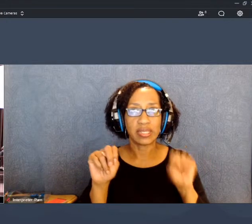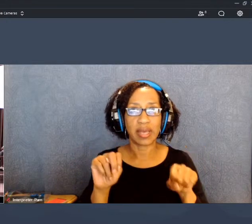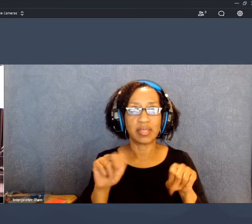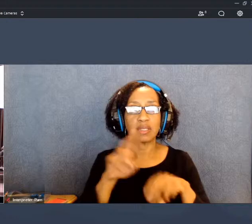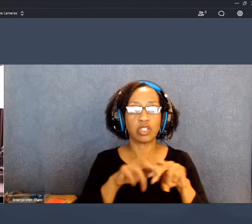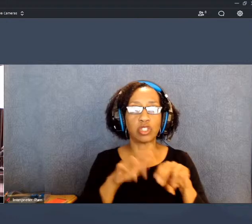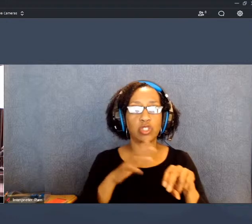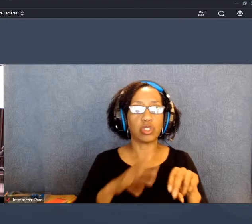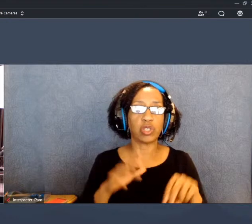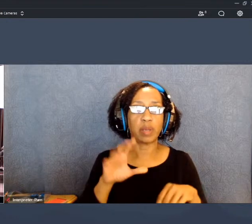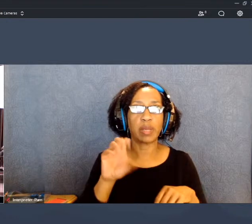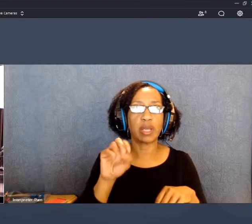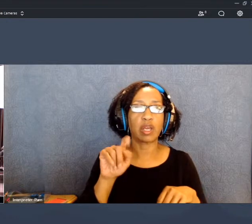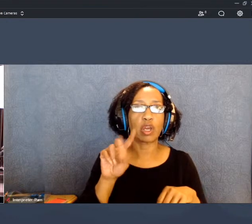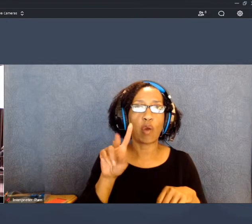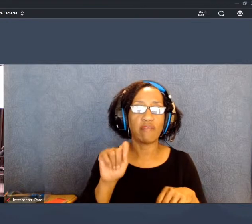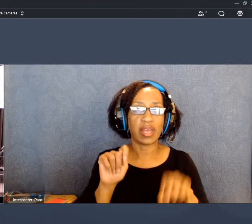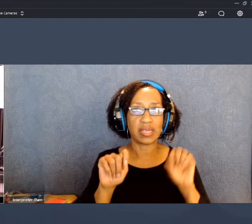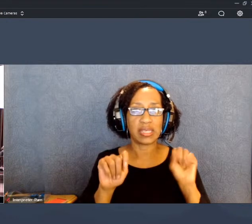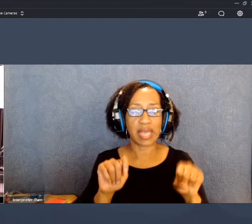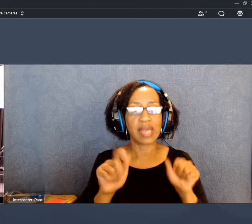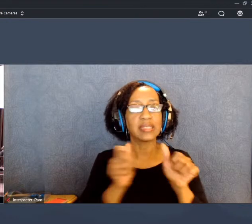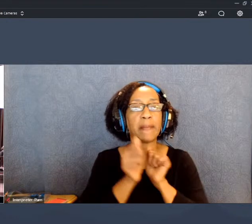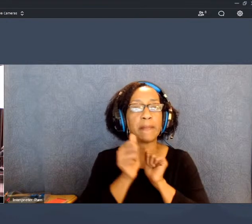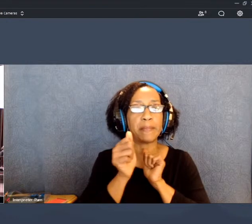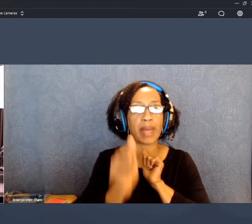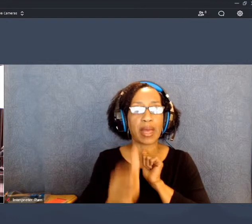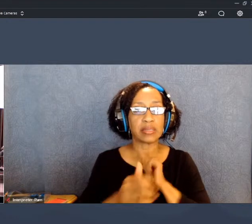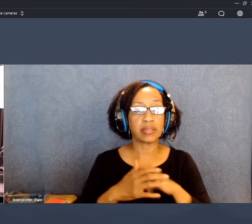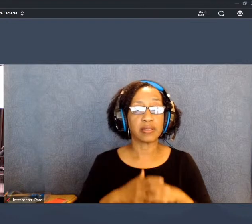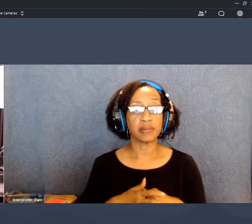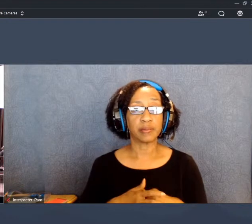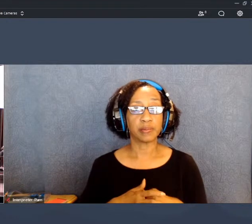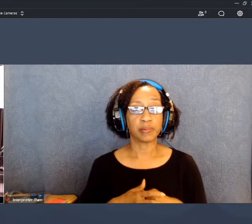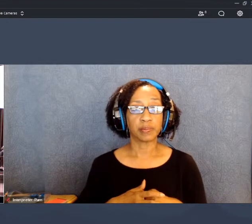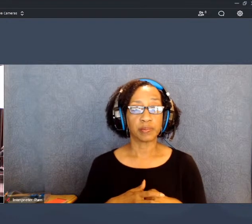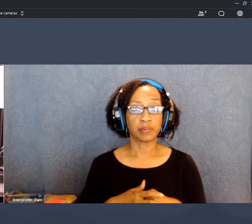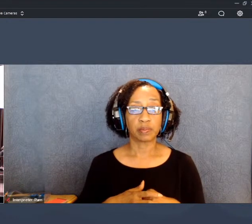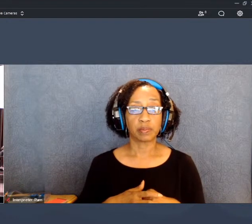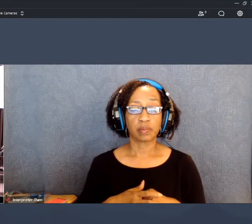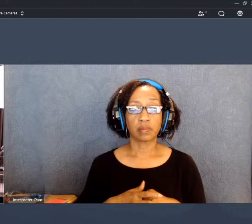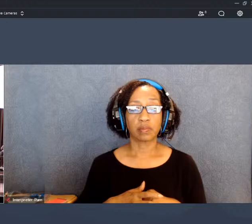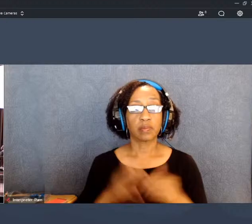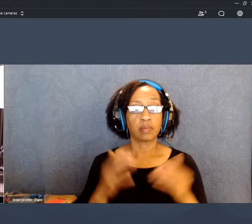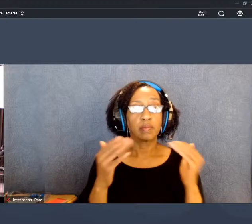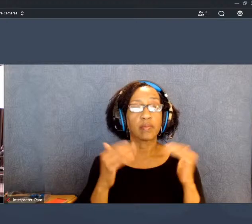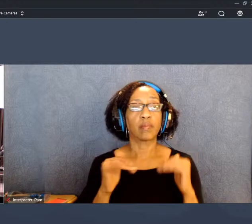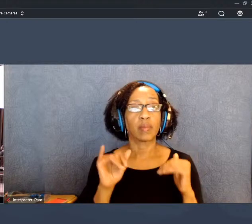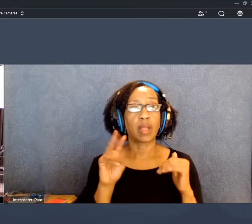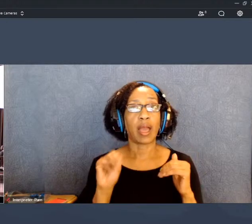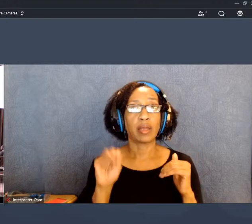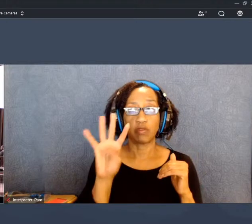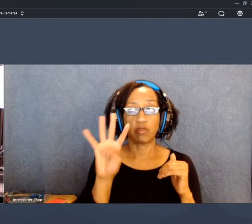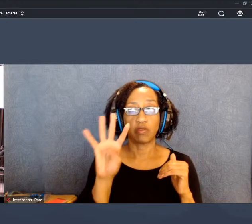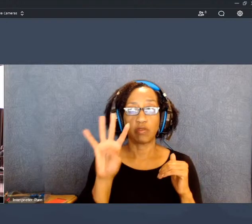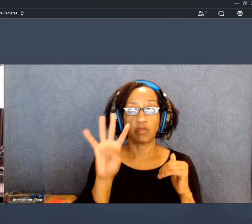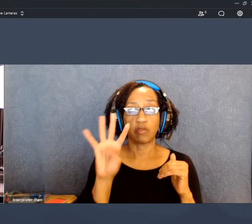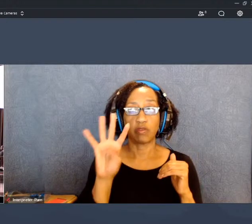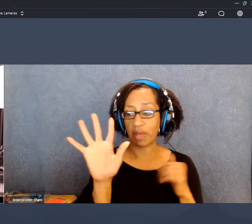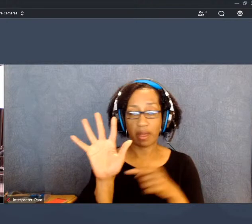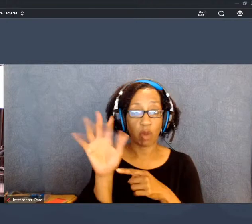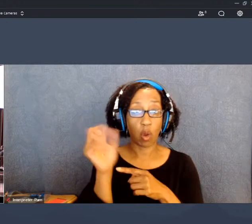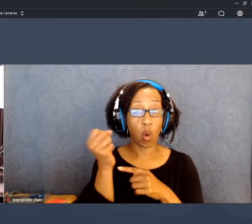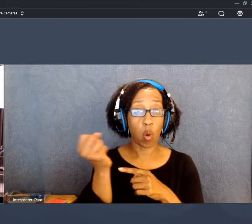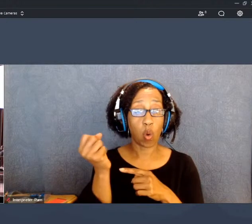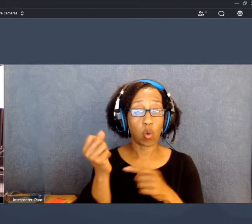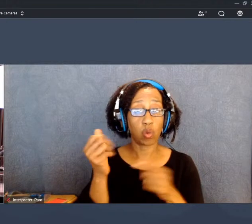yes. Thank you. That item passes. Thank you. Yes, sir. Item 4 and 5 are hold, so we go to Madam